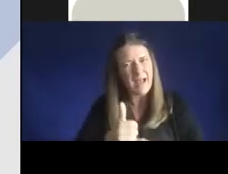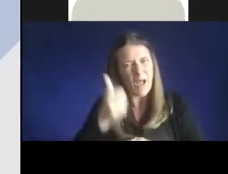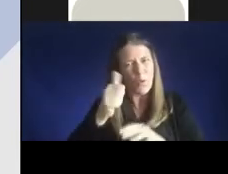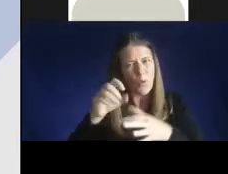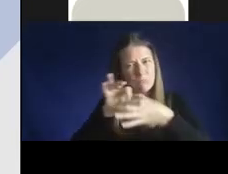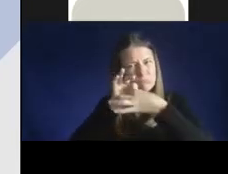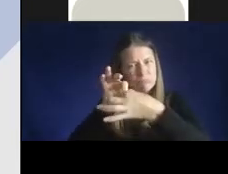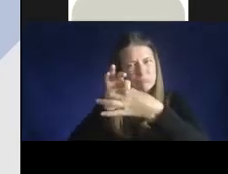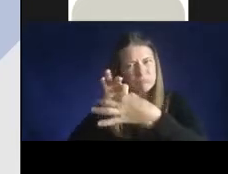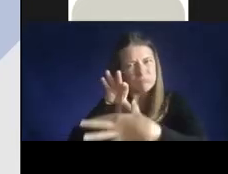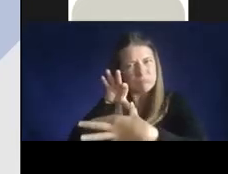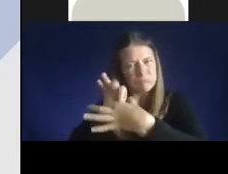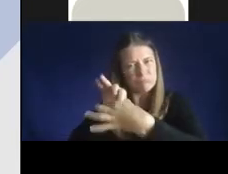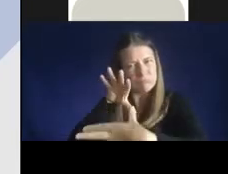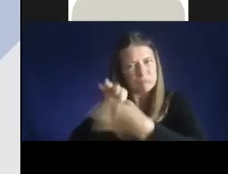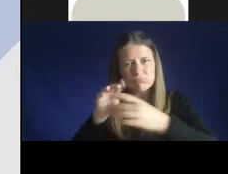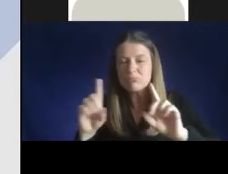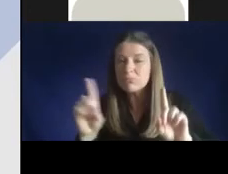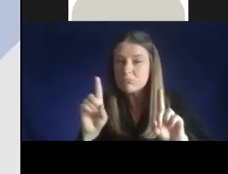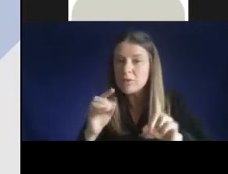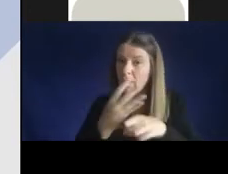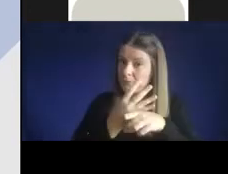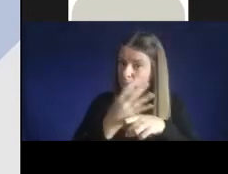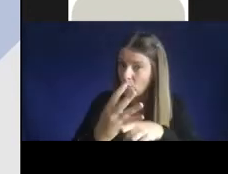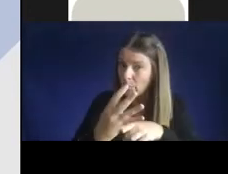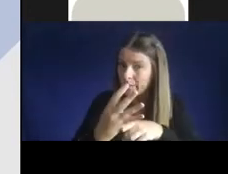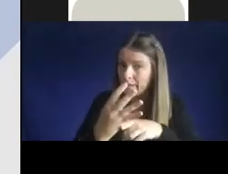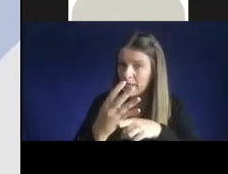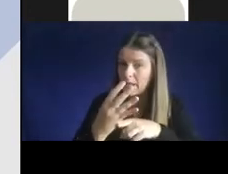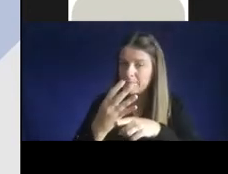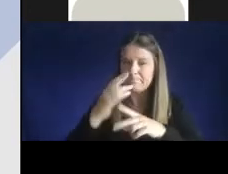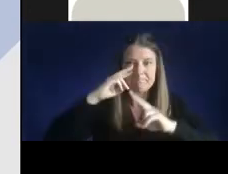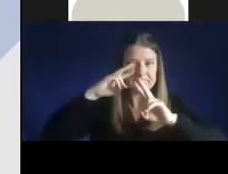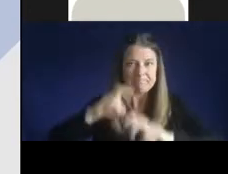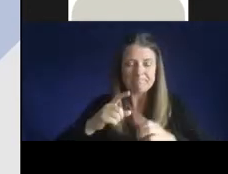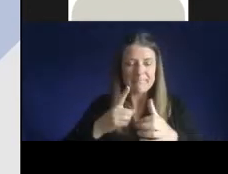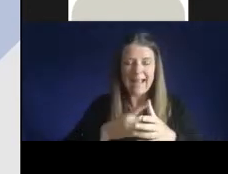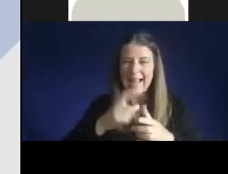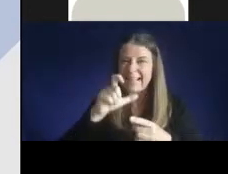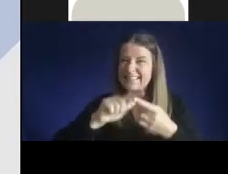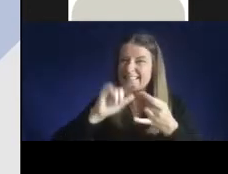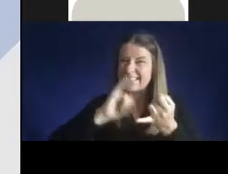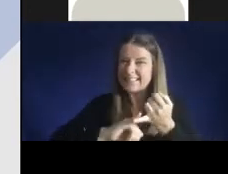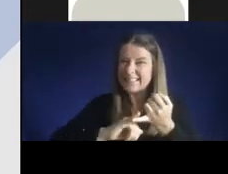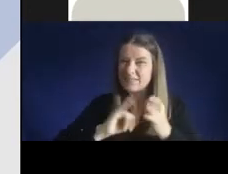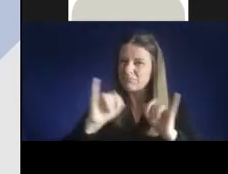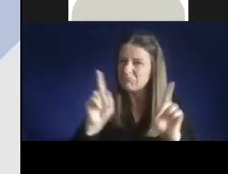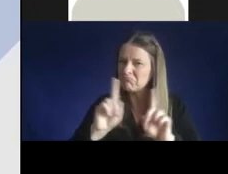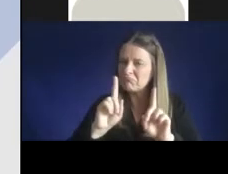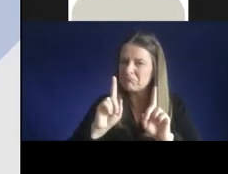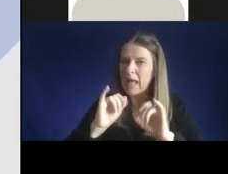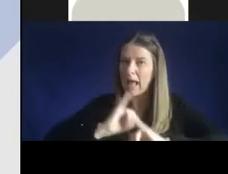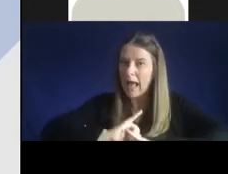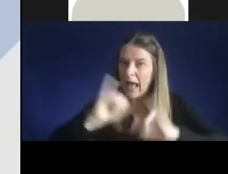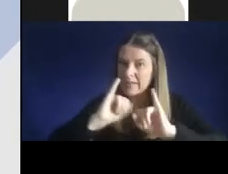In my fourth, we focused on the theory of ACEs, adverse childhood experiences,